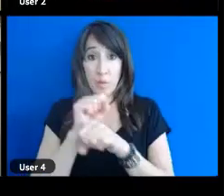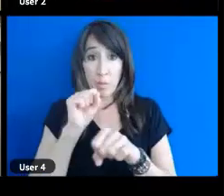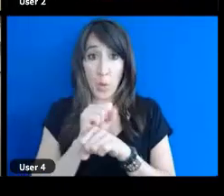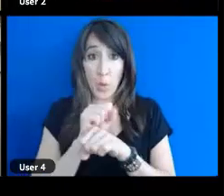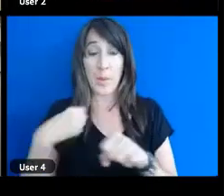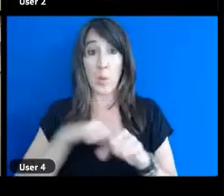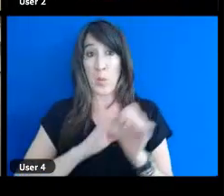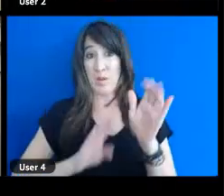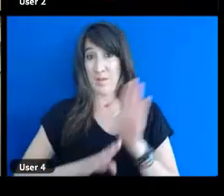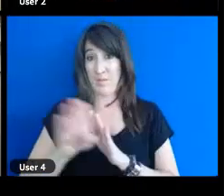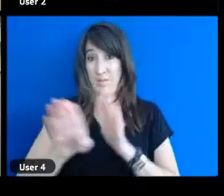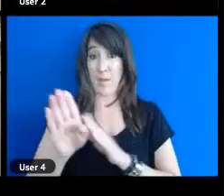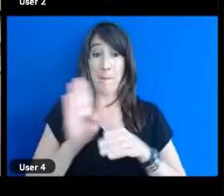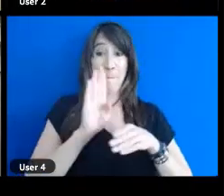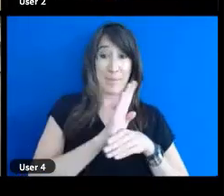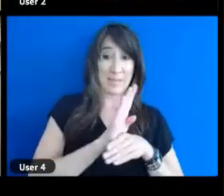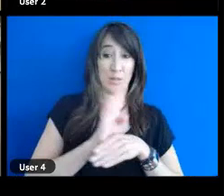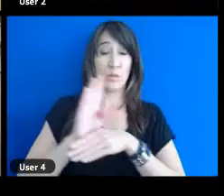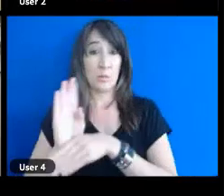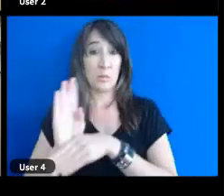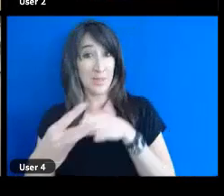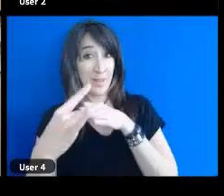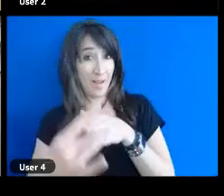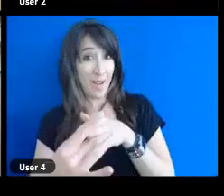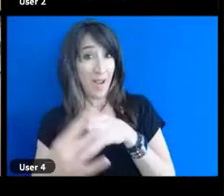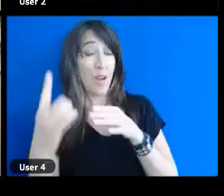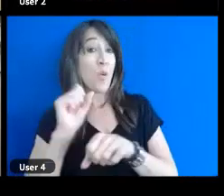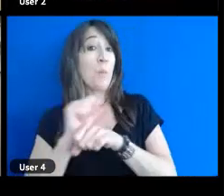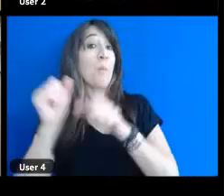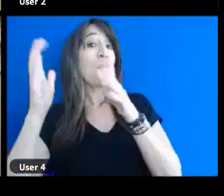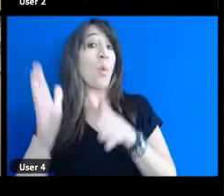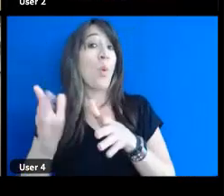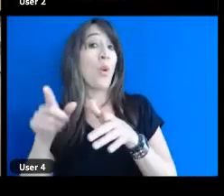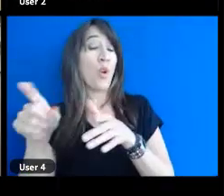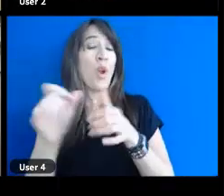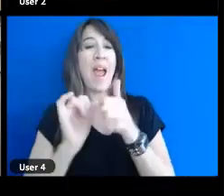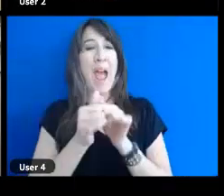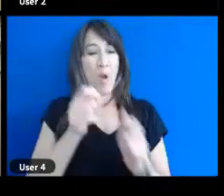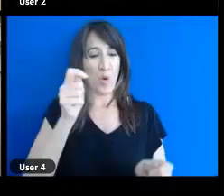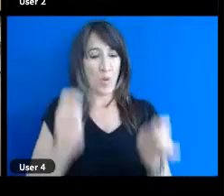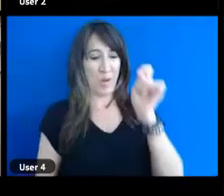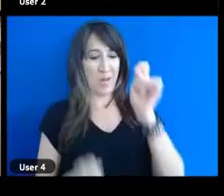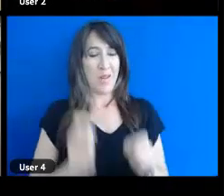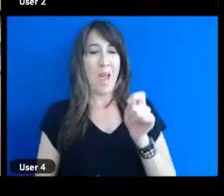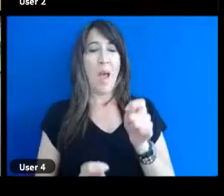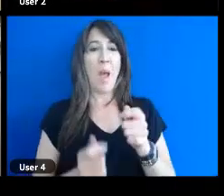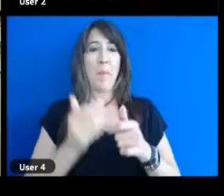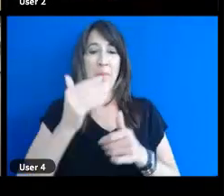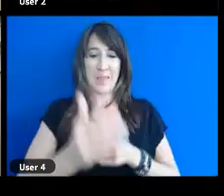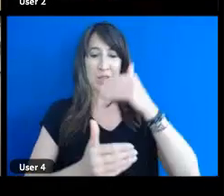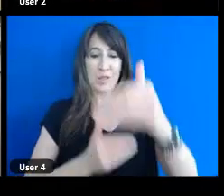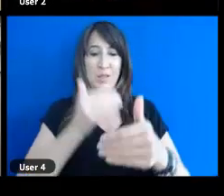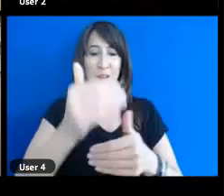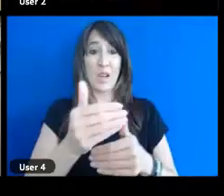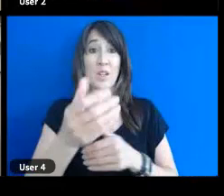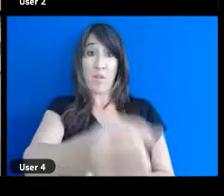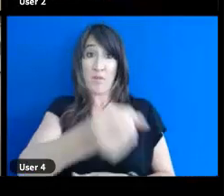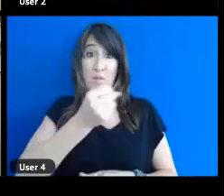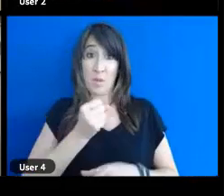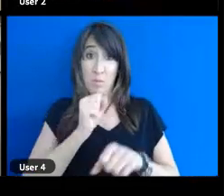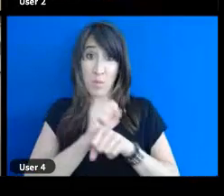Inclusive employment, and we developed a business-to-business guide for employers on how to adapt each stage in the